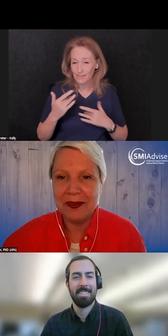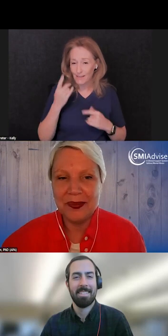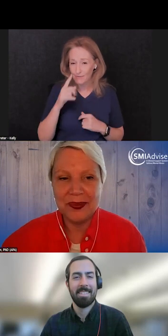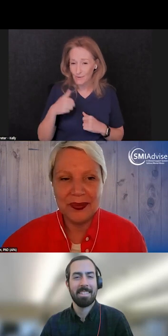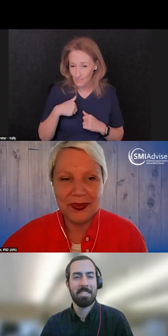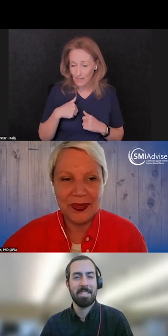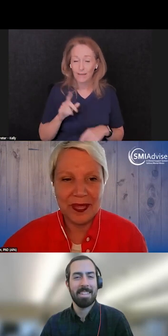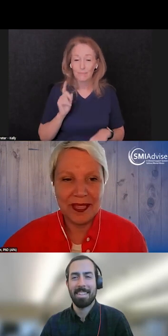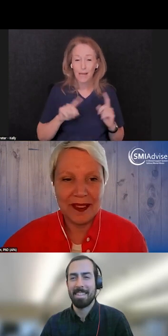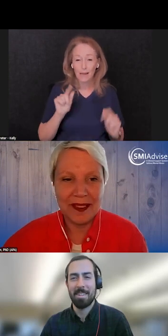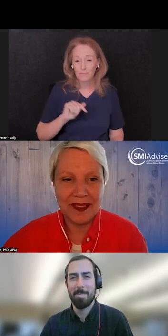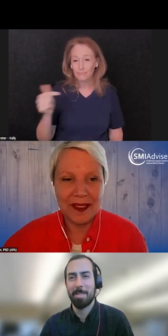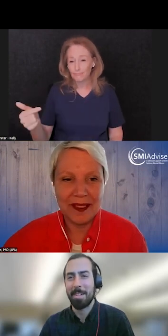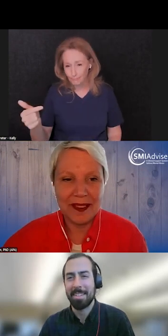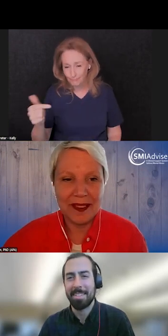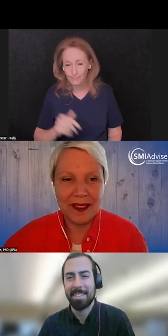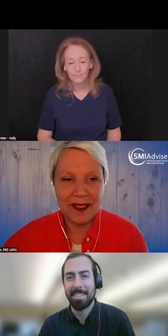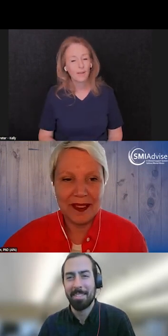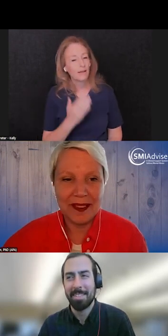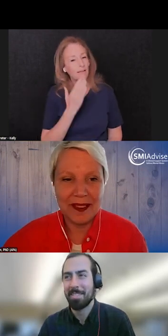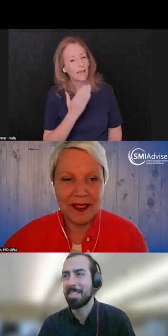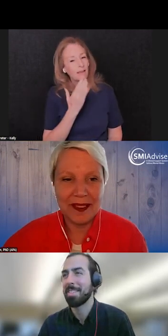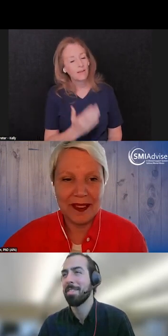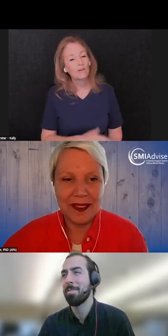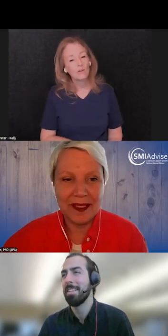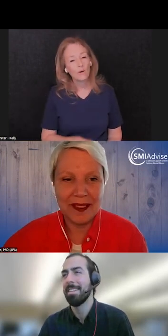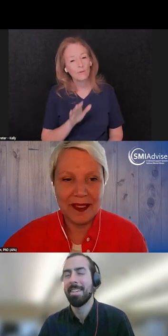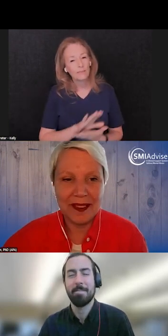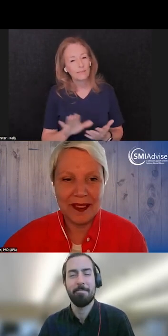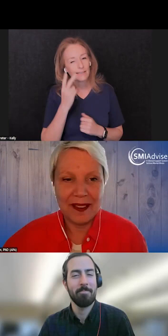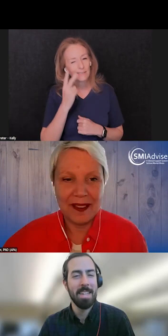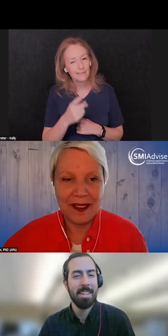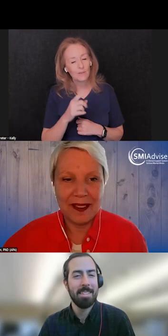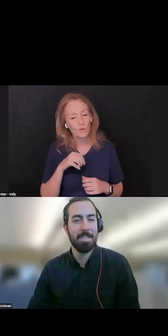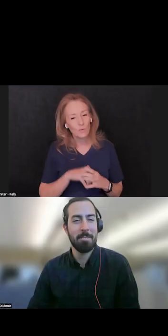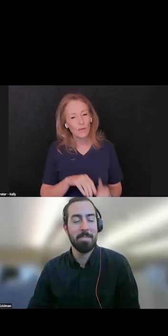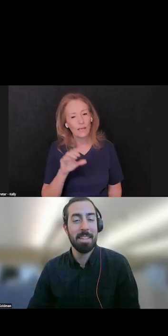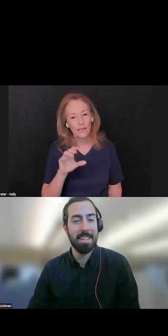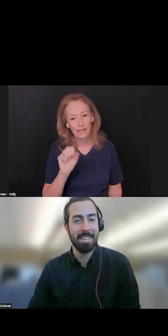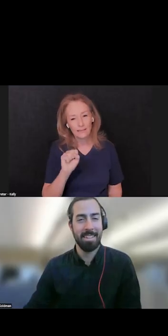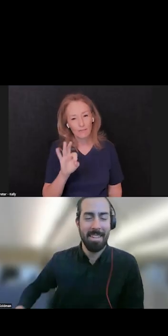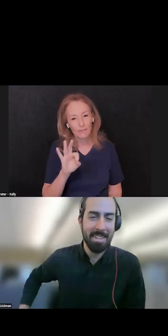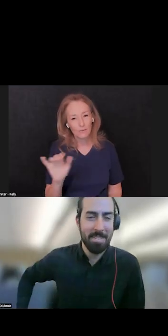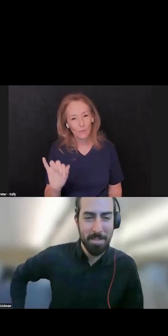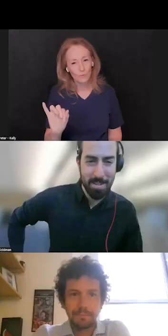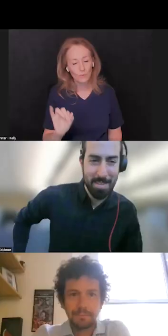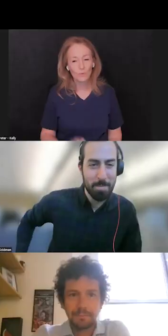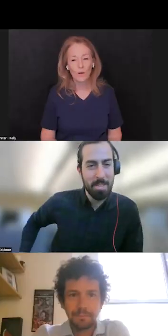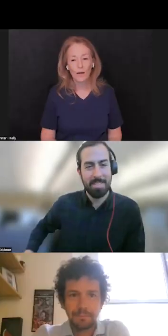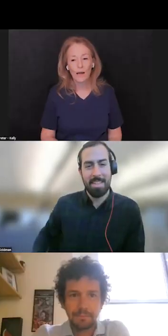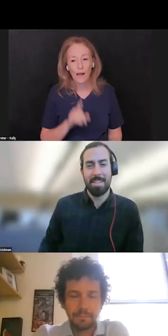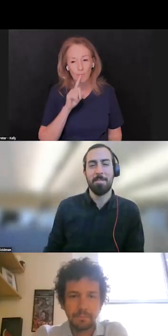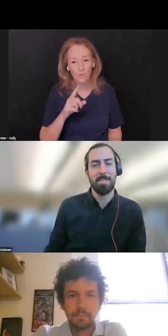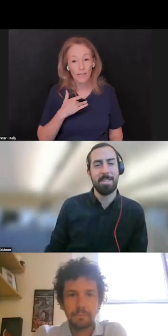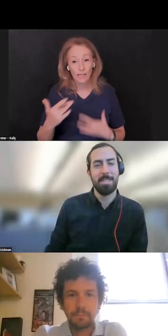today. Great. Thank you, Amy. It was great seeing you in San Francisco as well. So I'm really excited for this